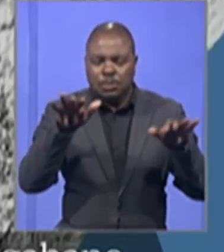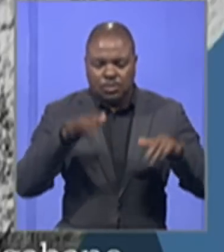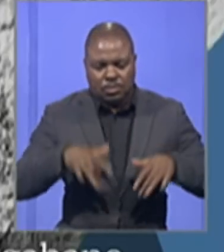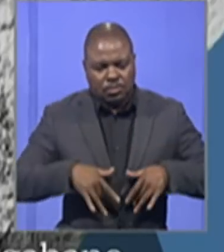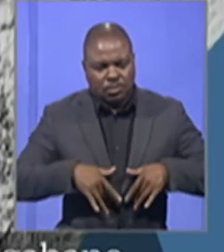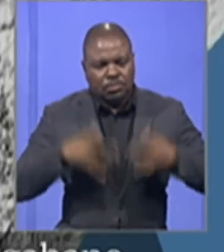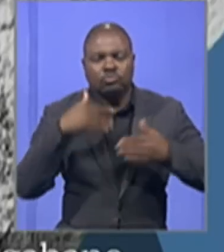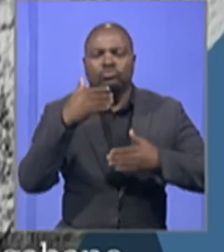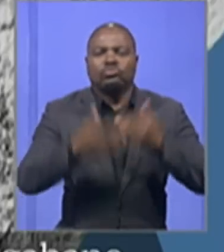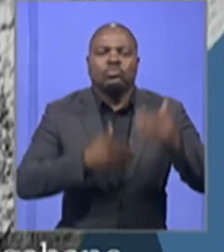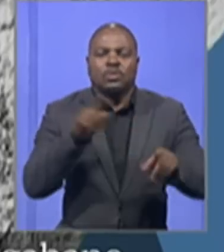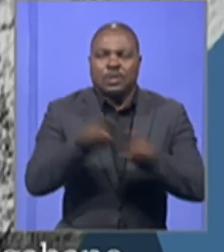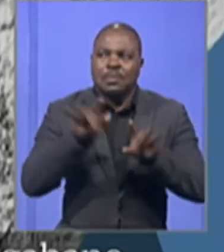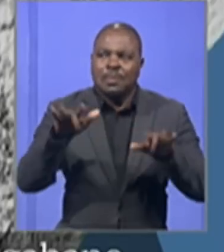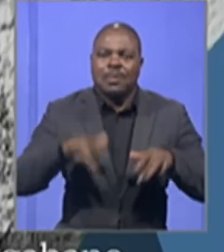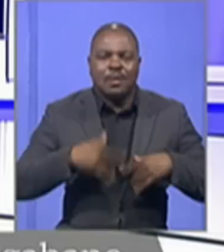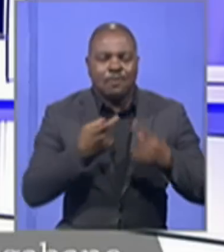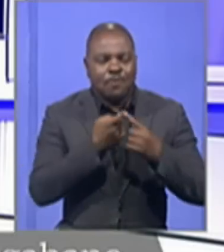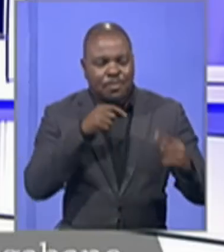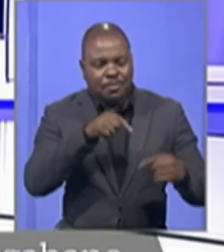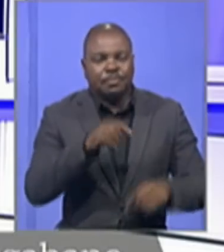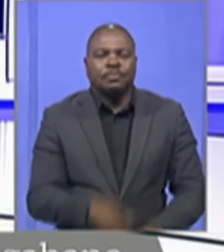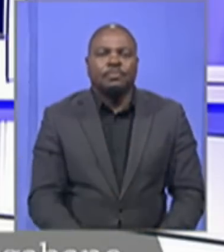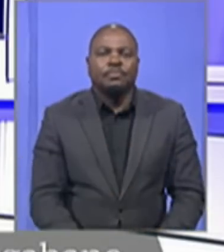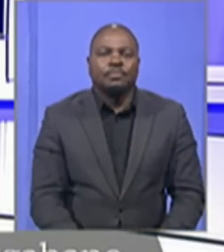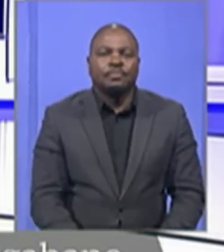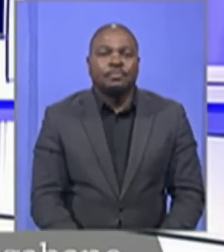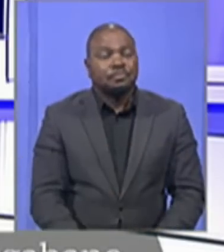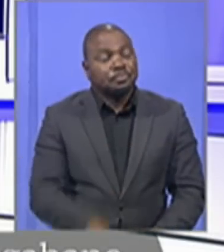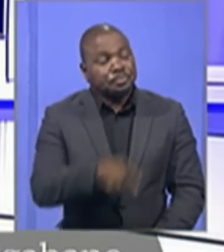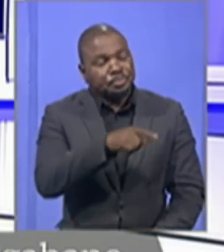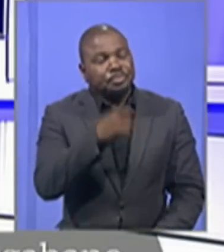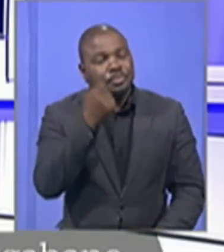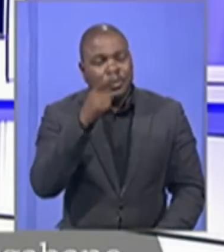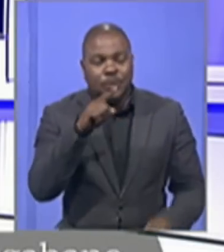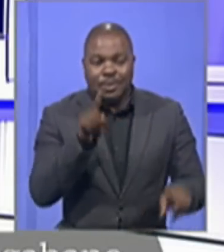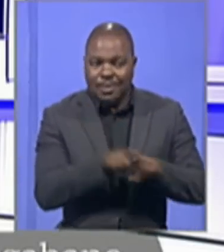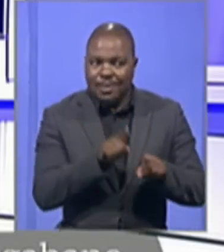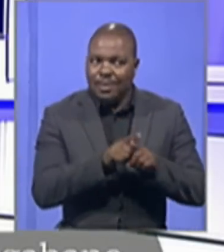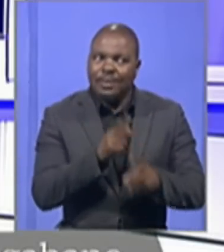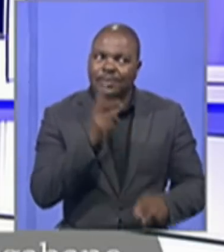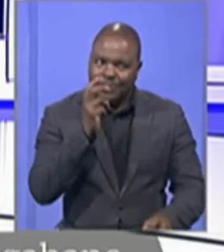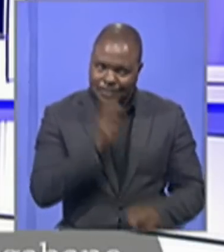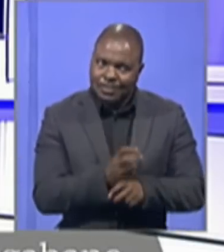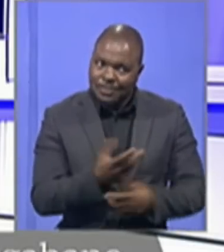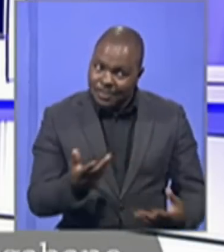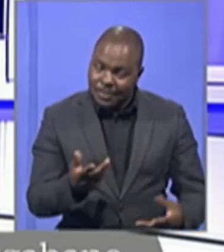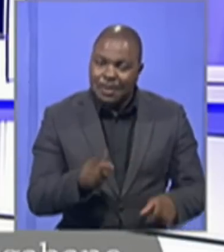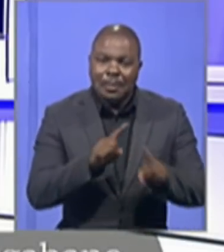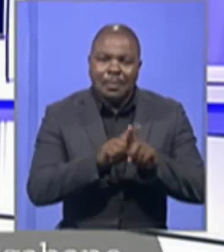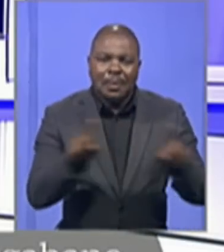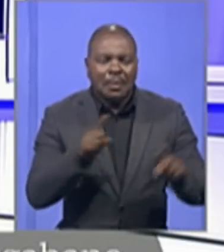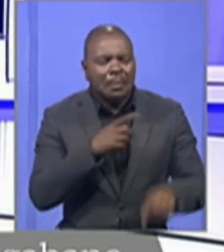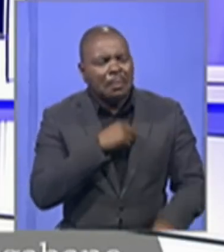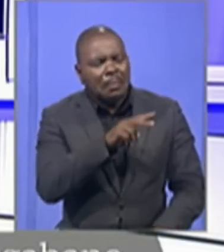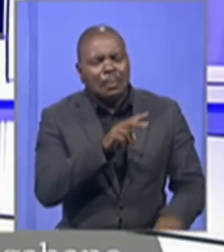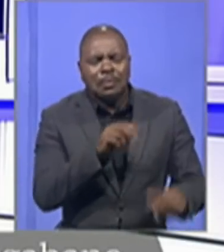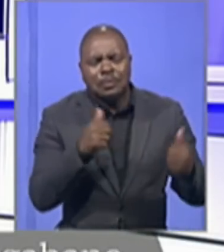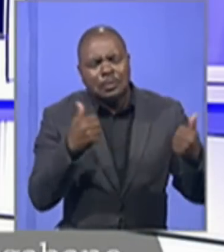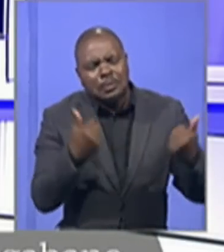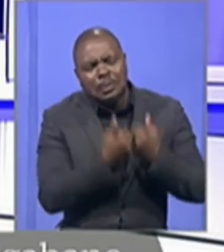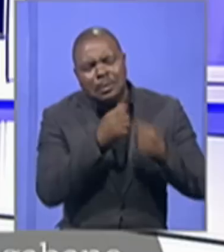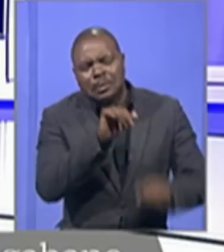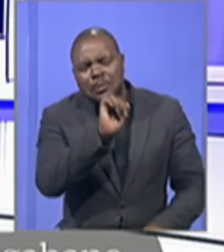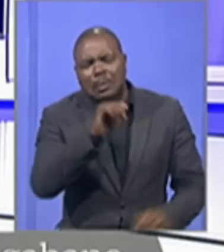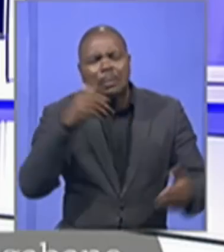batho. Ke leeto le utlwahalang e le thata e le ka nnete fela ke diphephetso dife tse o thulanang le